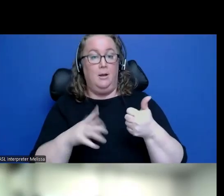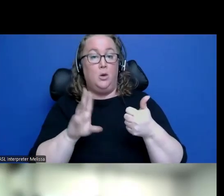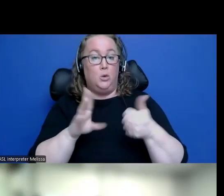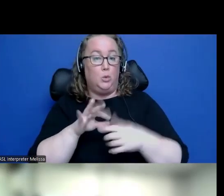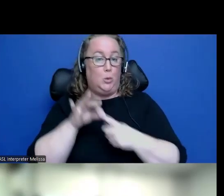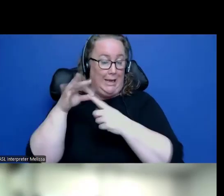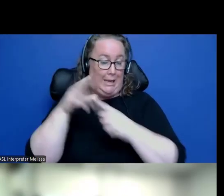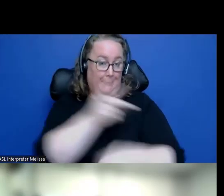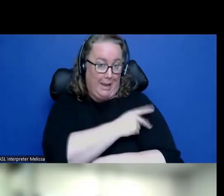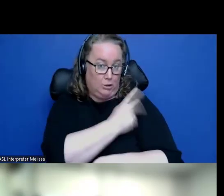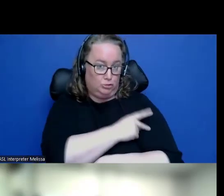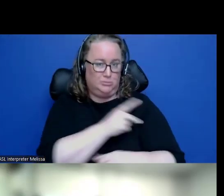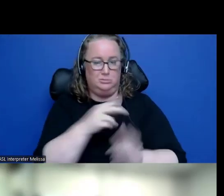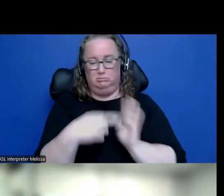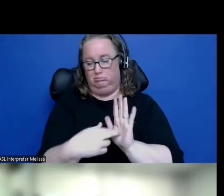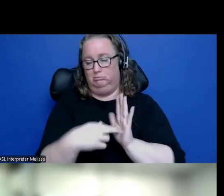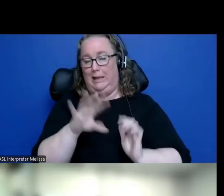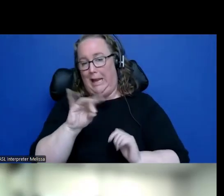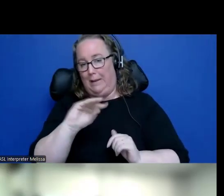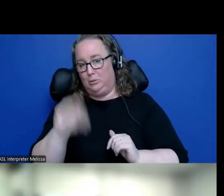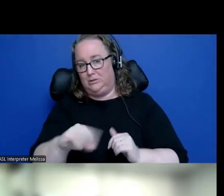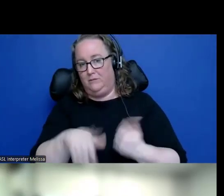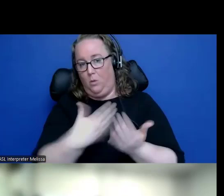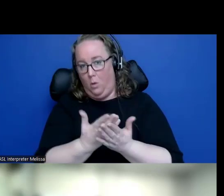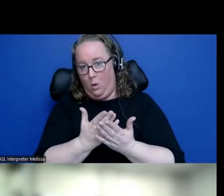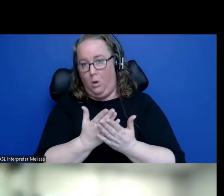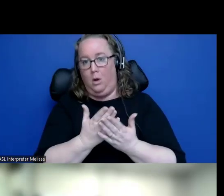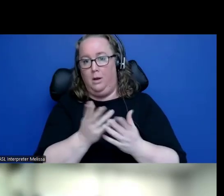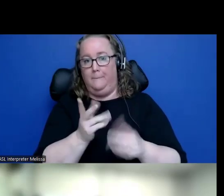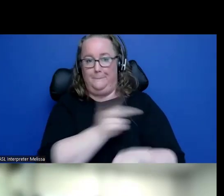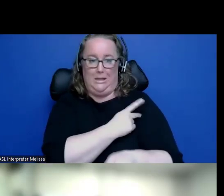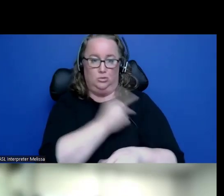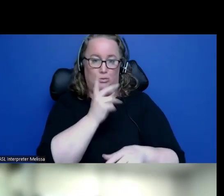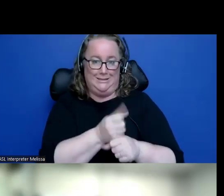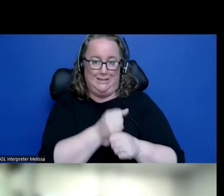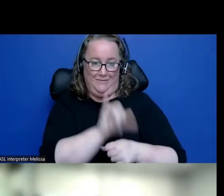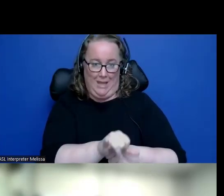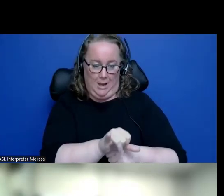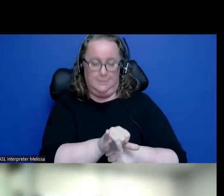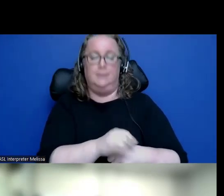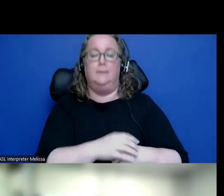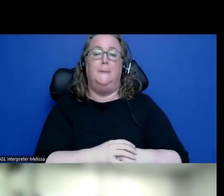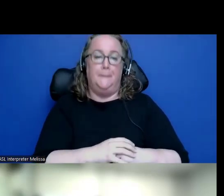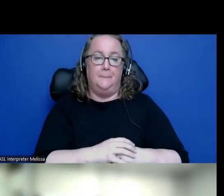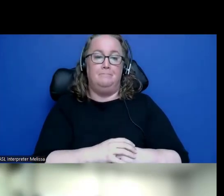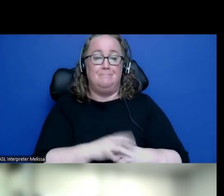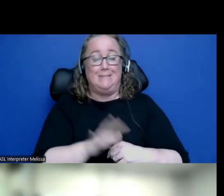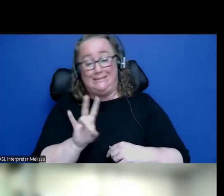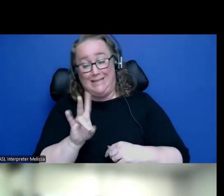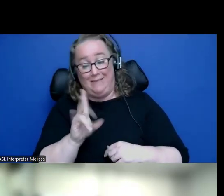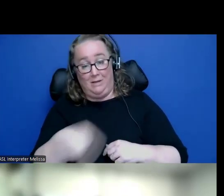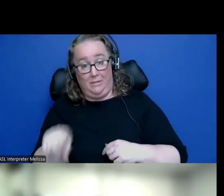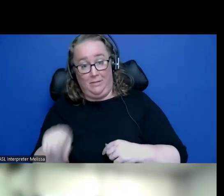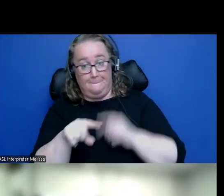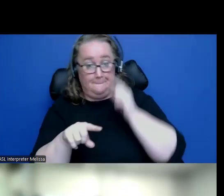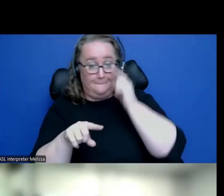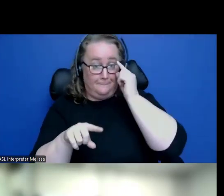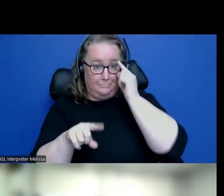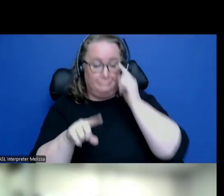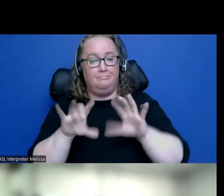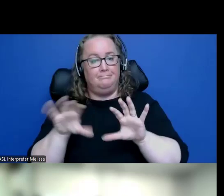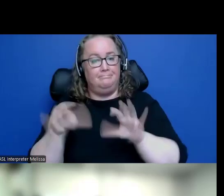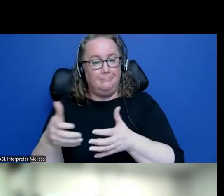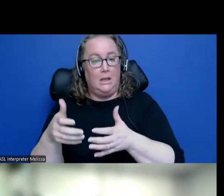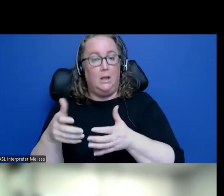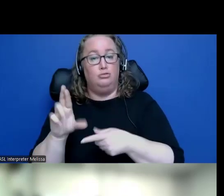representing 8% of all patients during this period that received a medication restraint. 7 of these individuals were categorized by